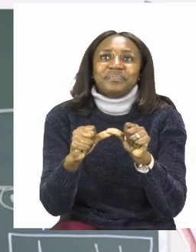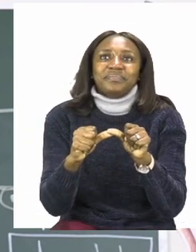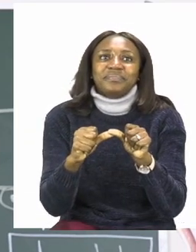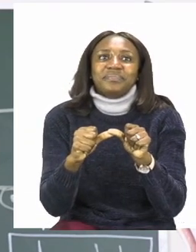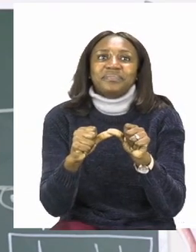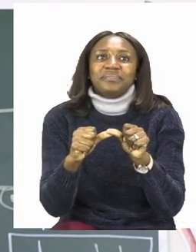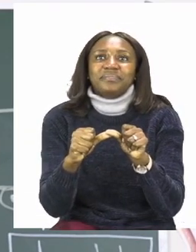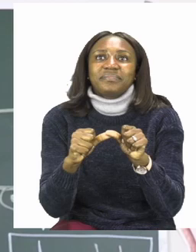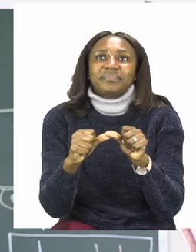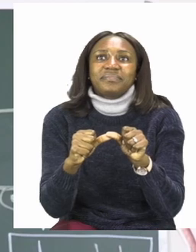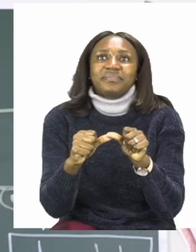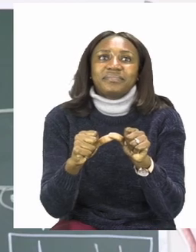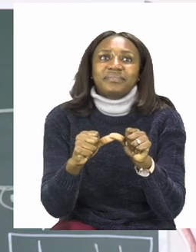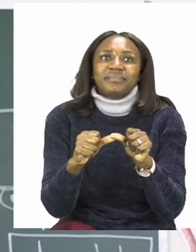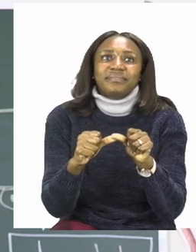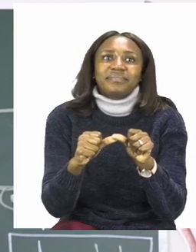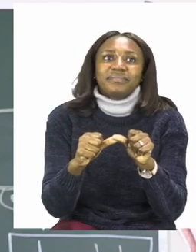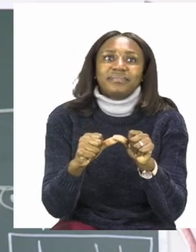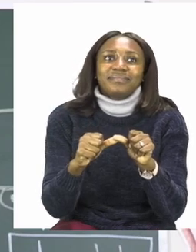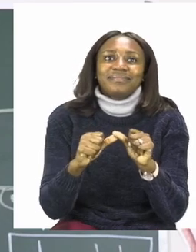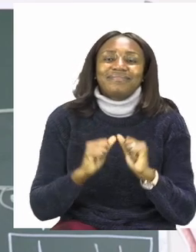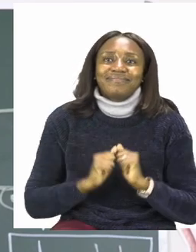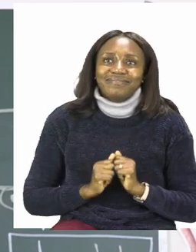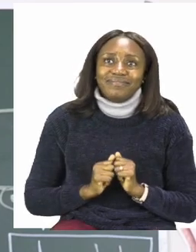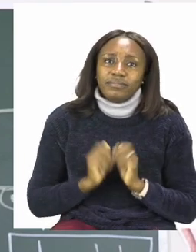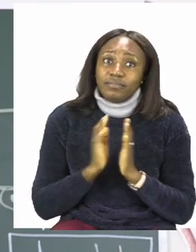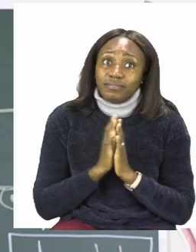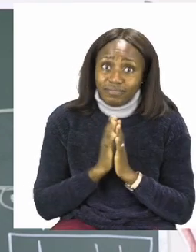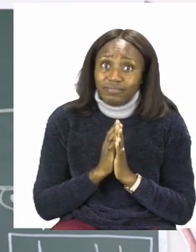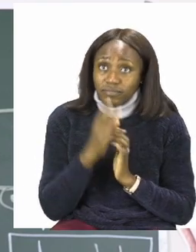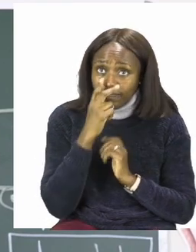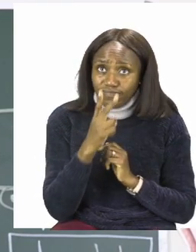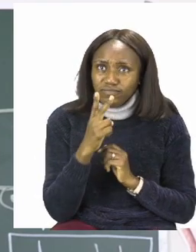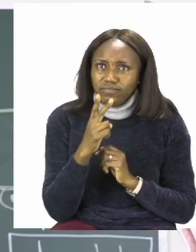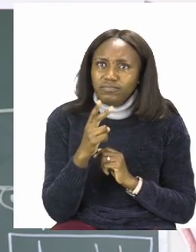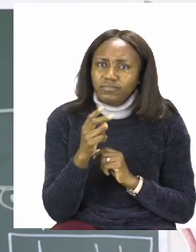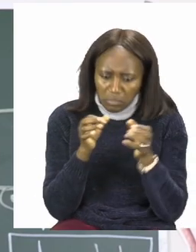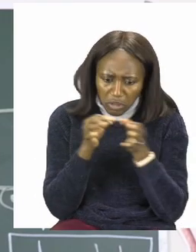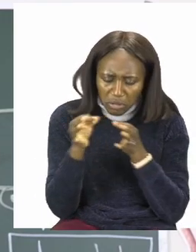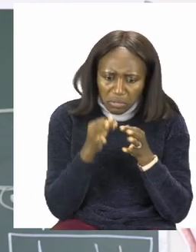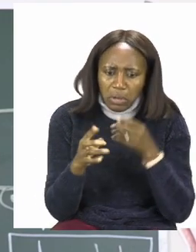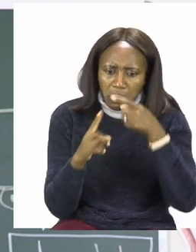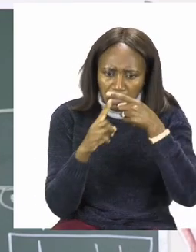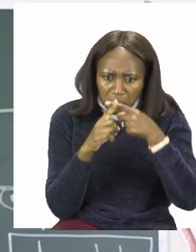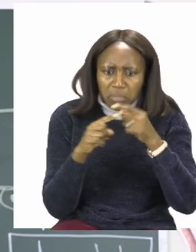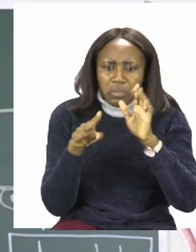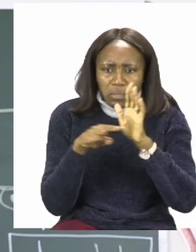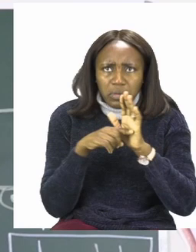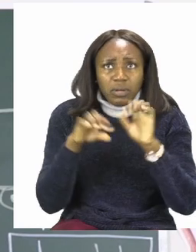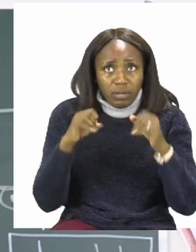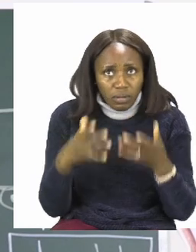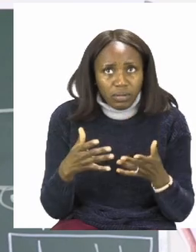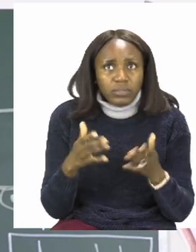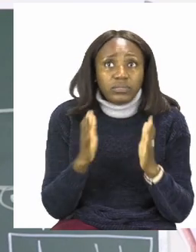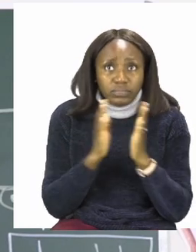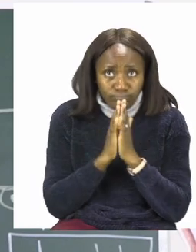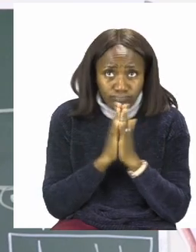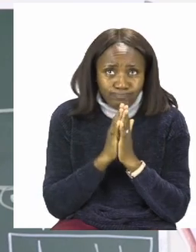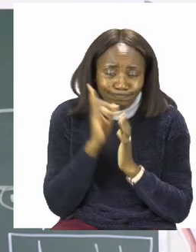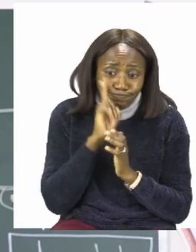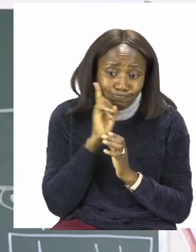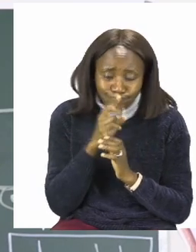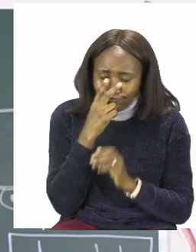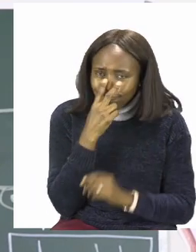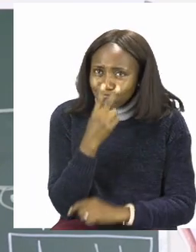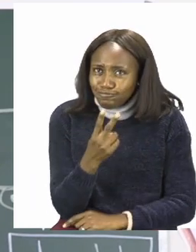the instruction of each and every box and take your time. If you're not sure what to do, that's